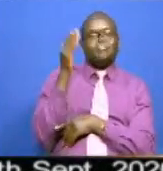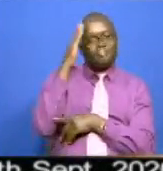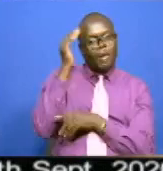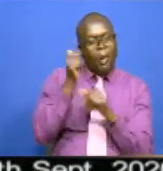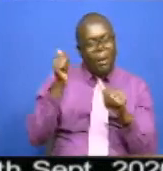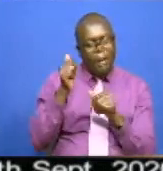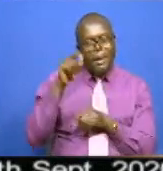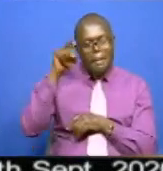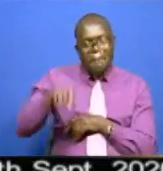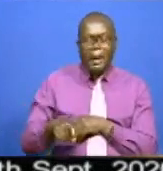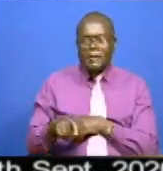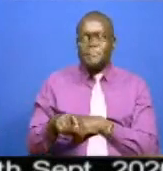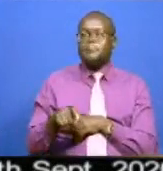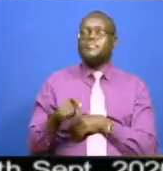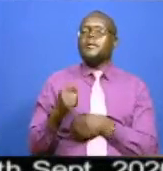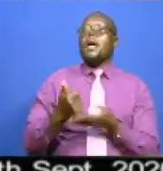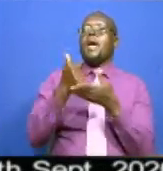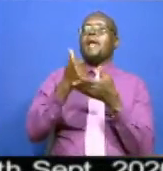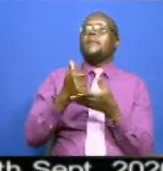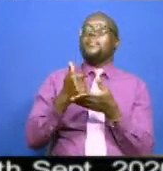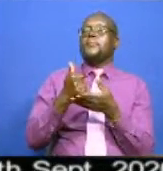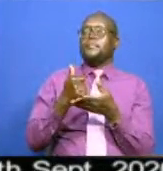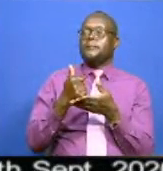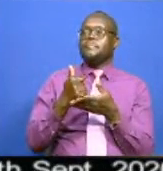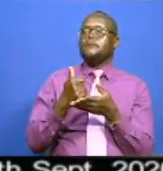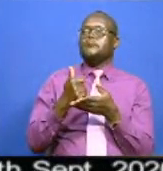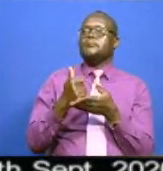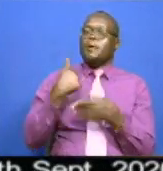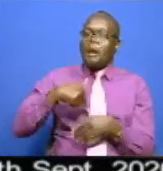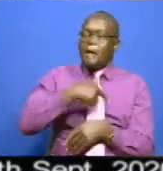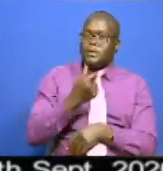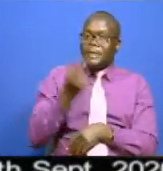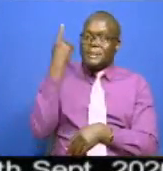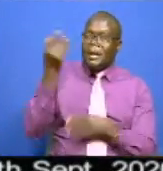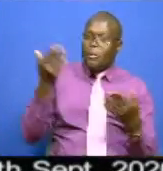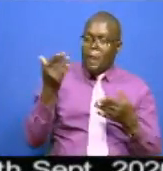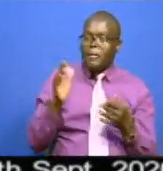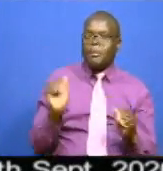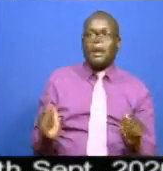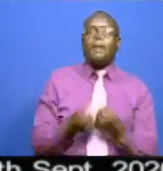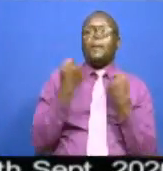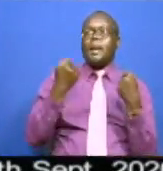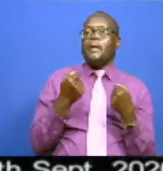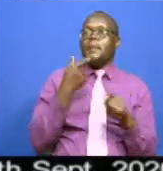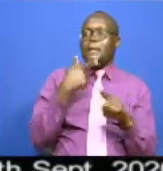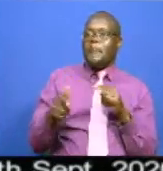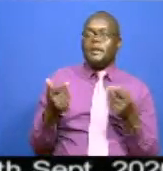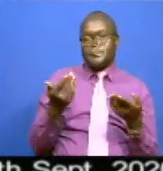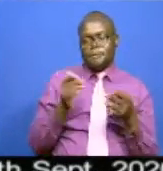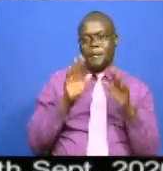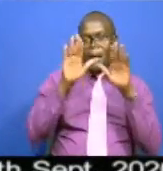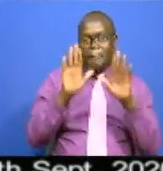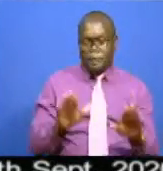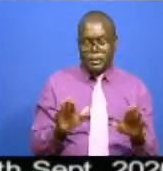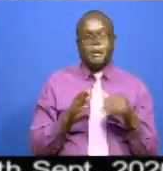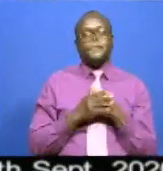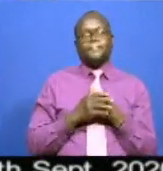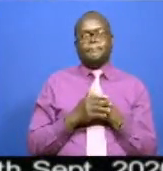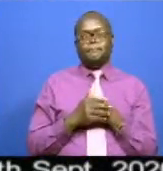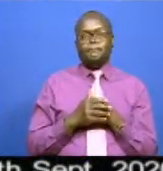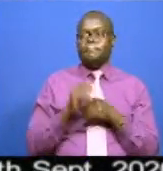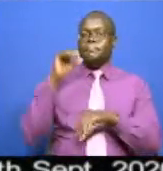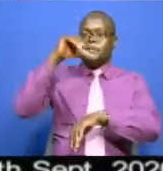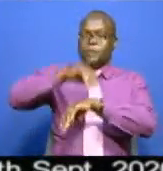will also have to unpack for us and understand where the miracle is going to happen. But since it was important to get